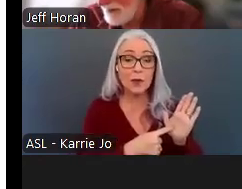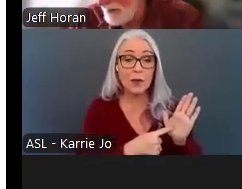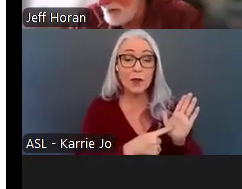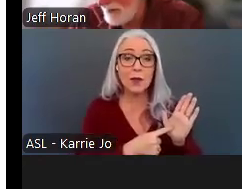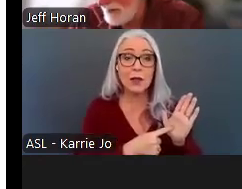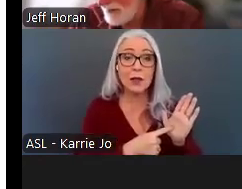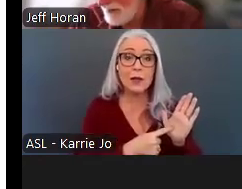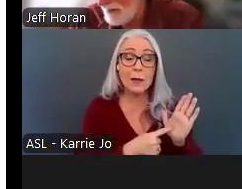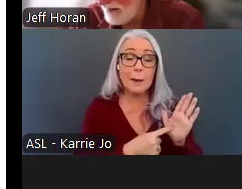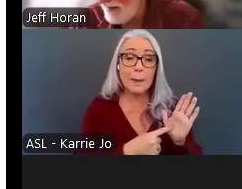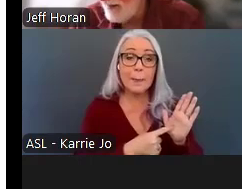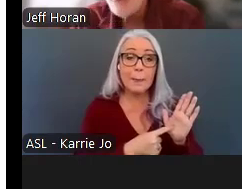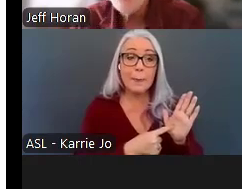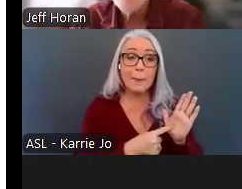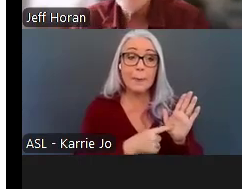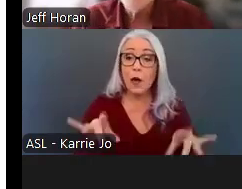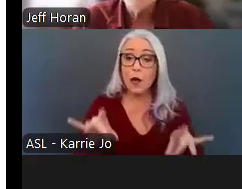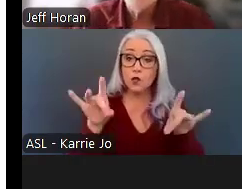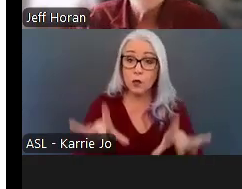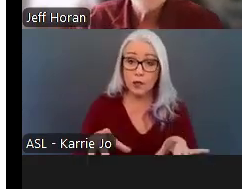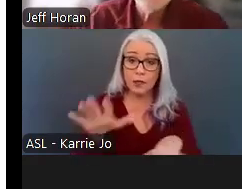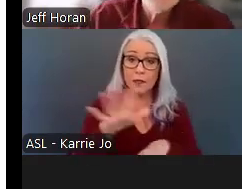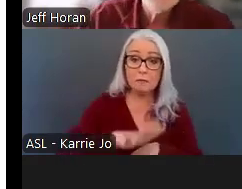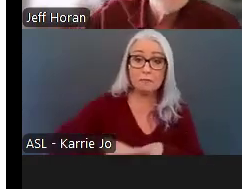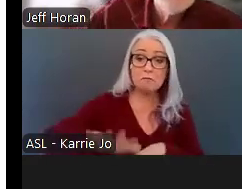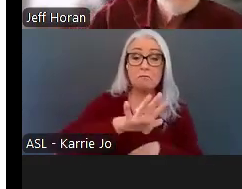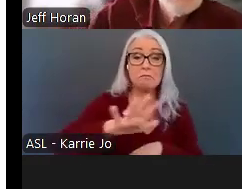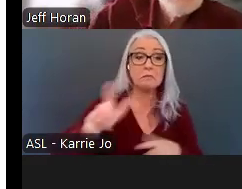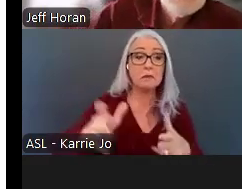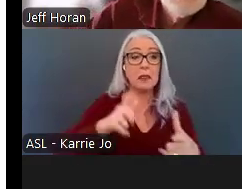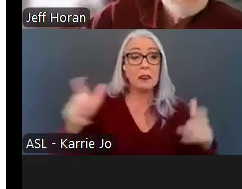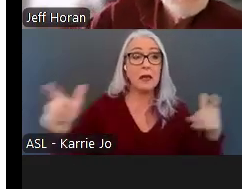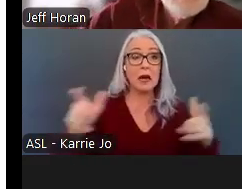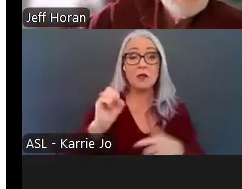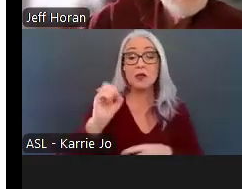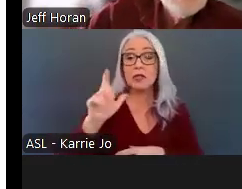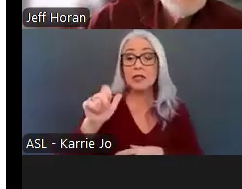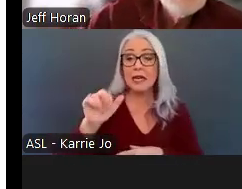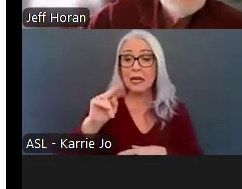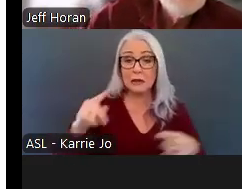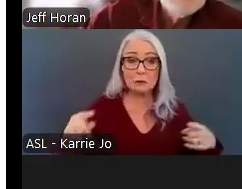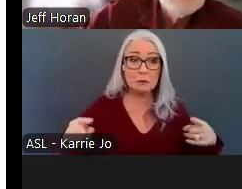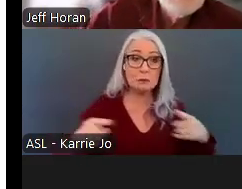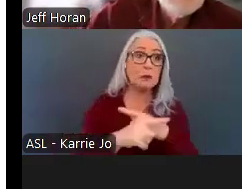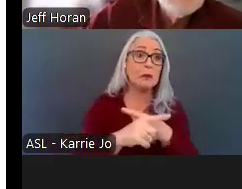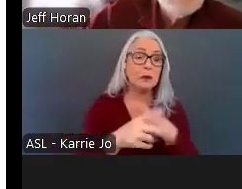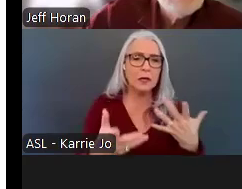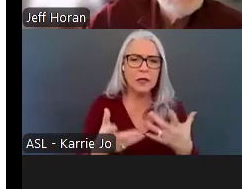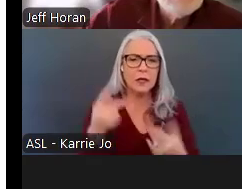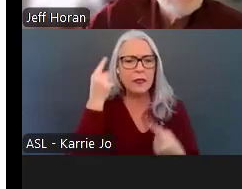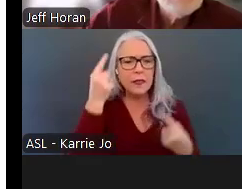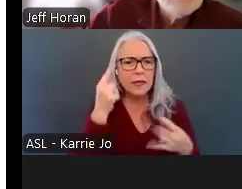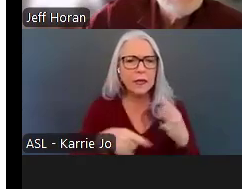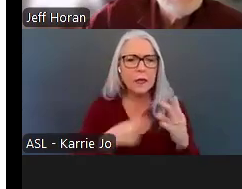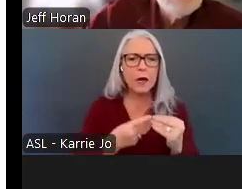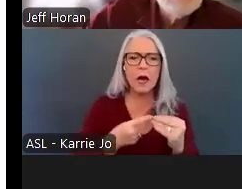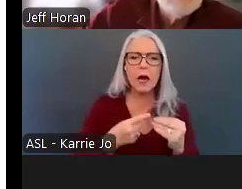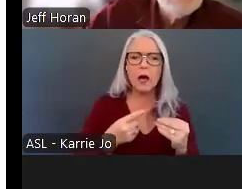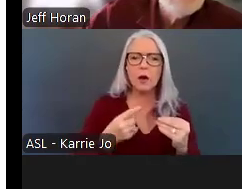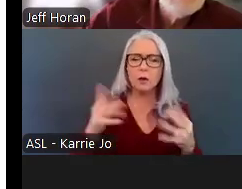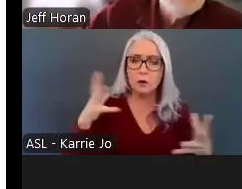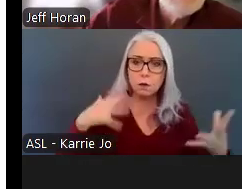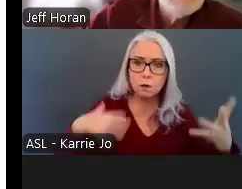from Australia and looking at large-scale disturbances and especially thinking about wildfire and its role